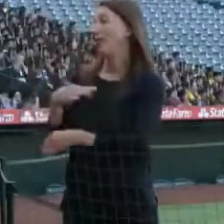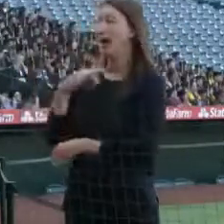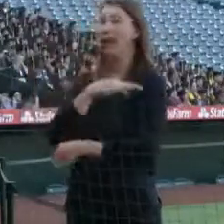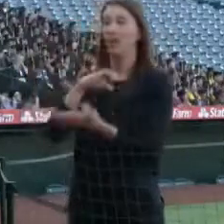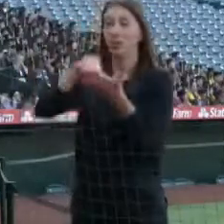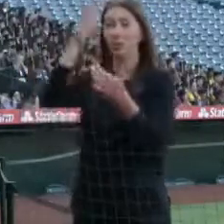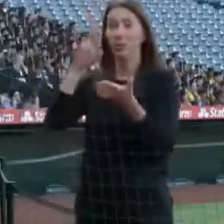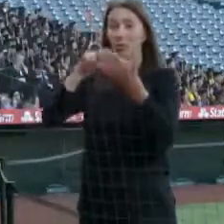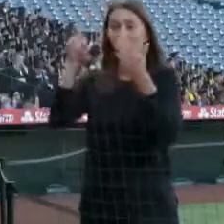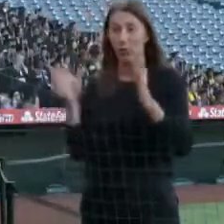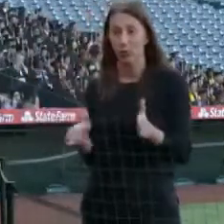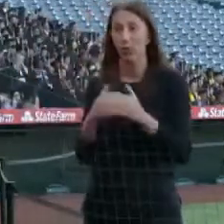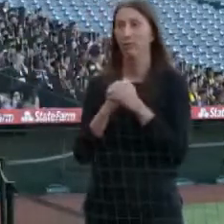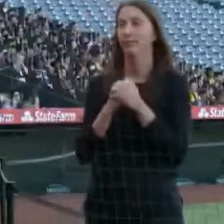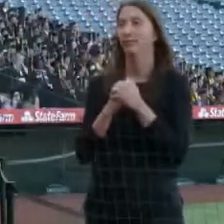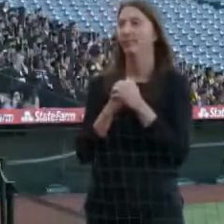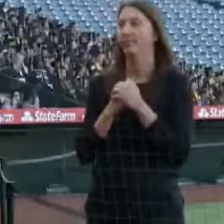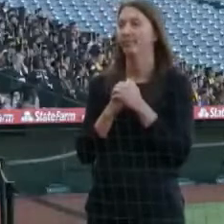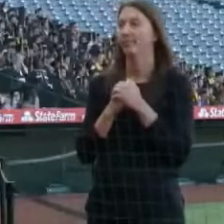researchers.